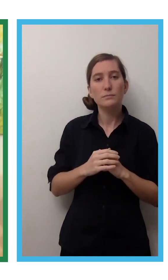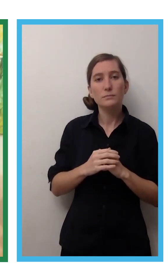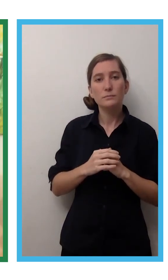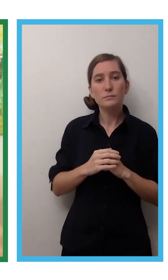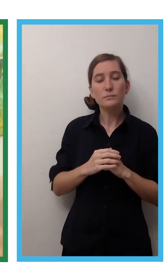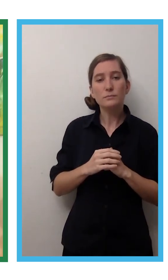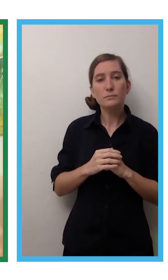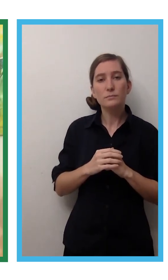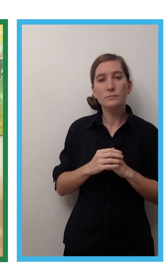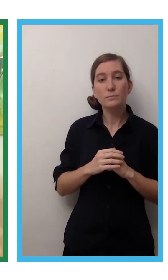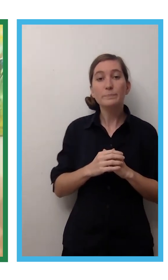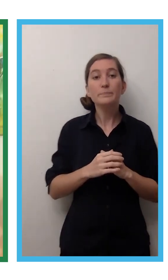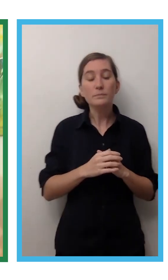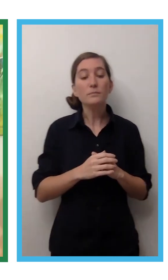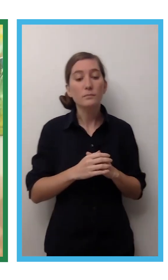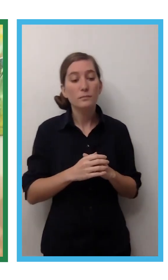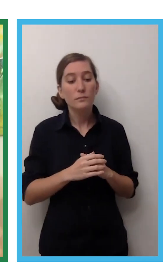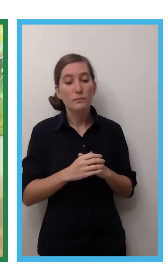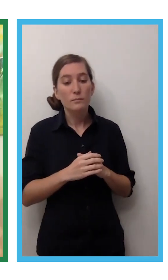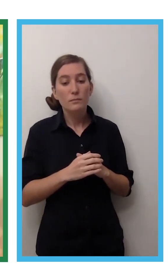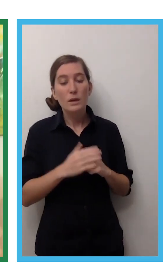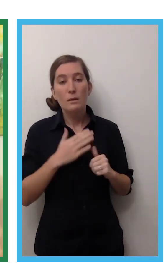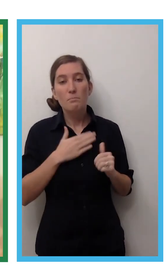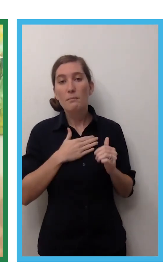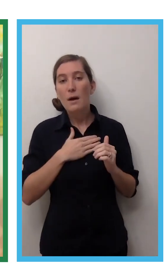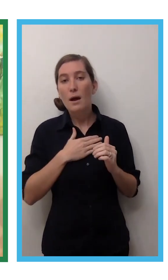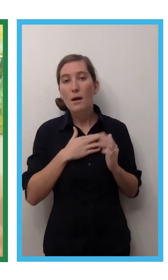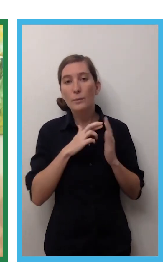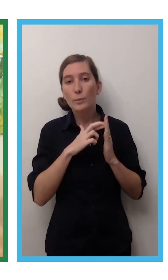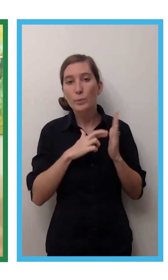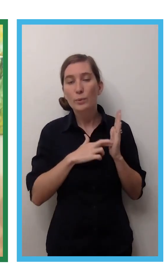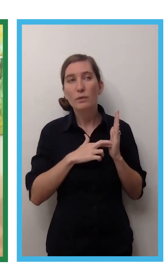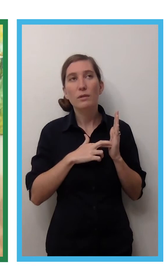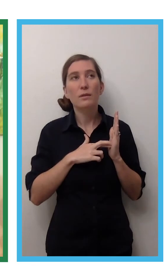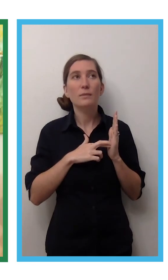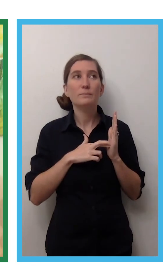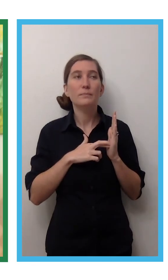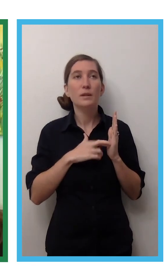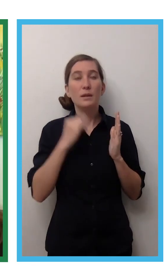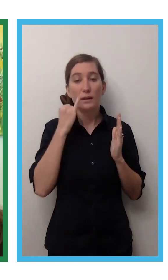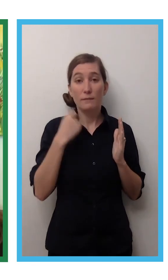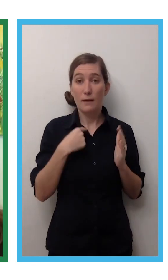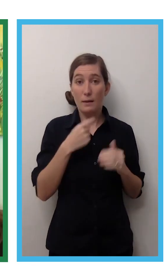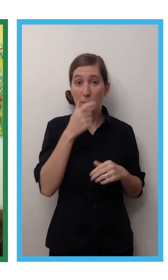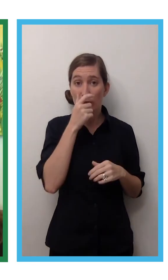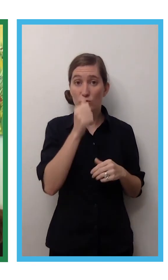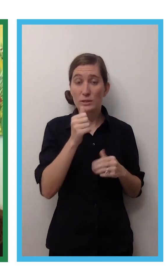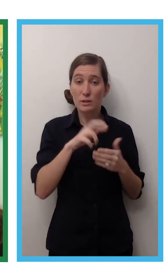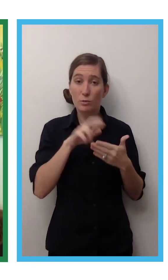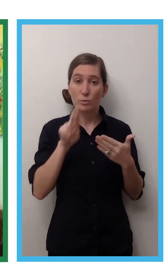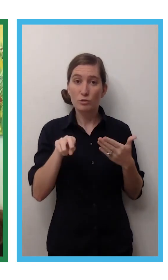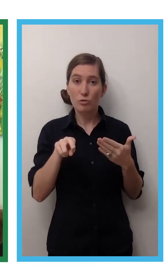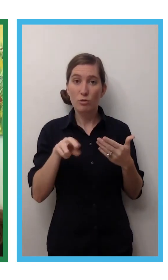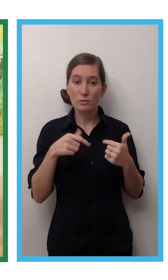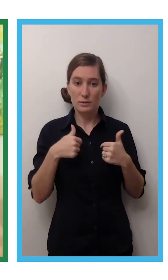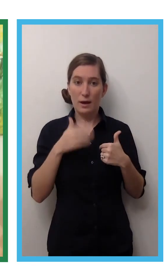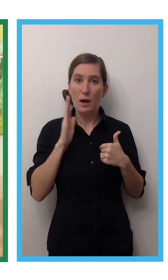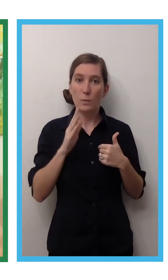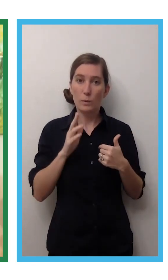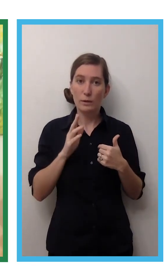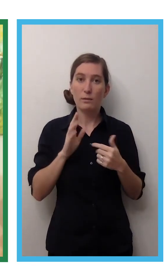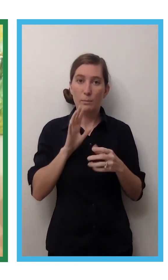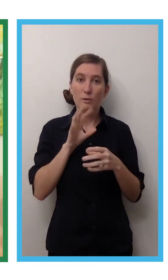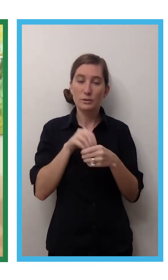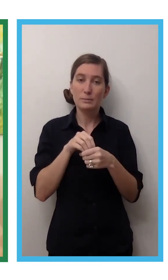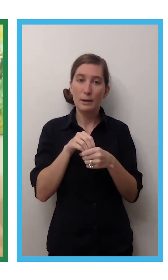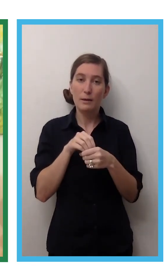is if I'm interested in the results, I participate. I don't think it's fair